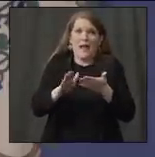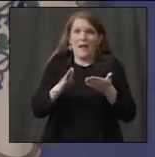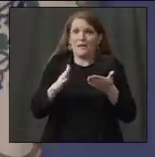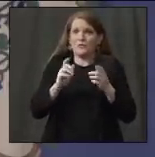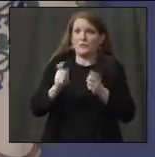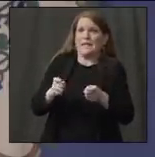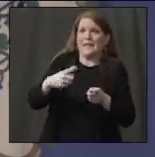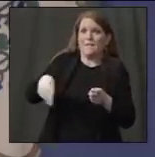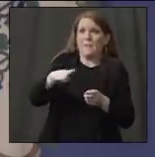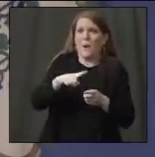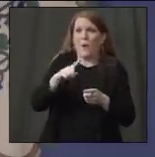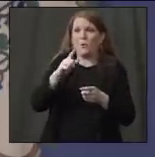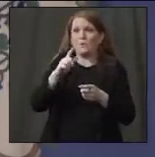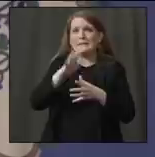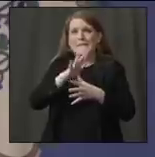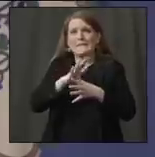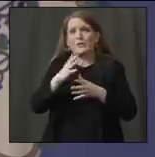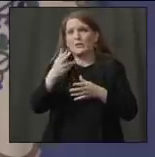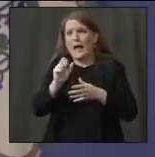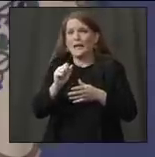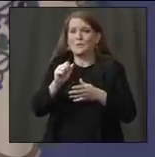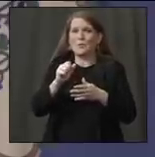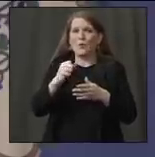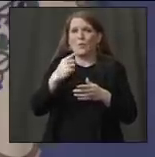senior year of high school. So let me think about that.